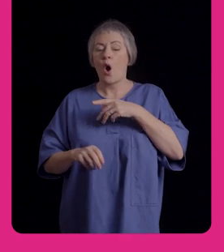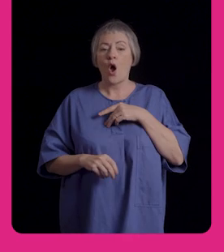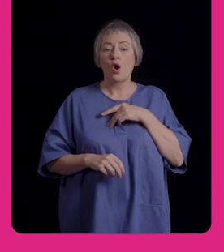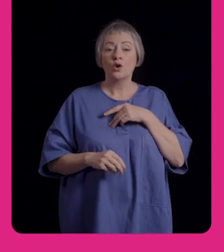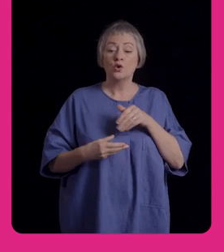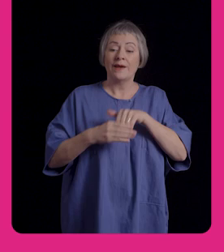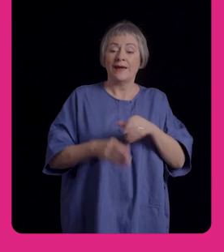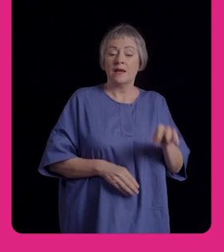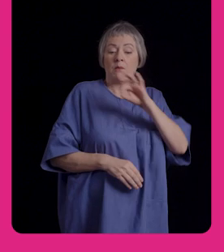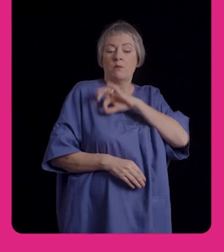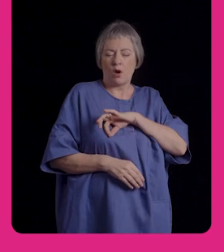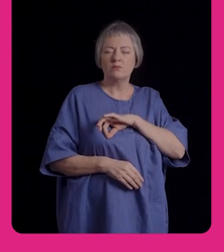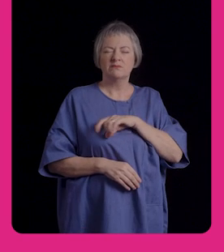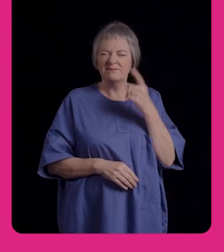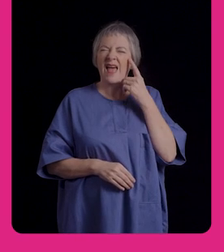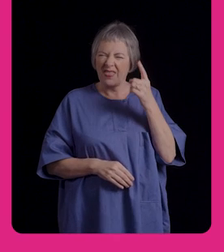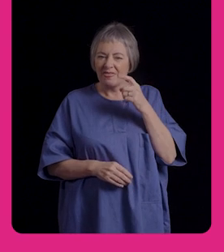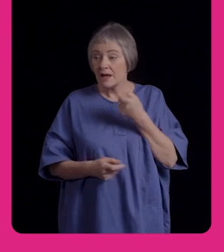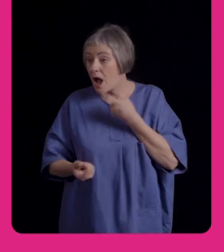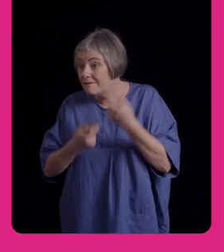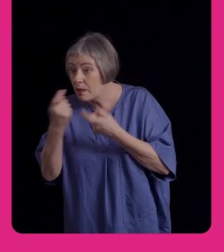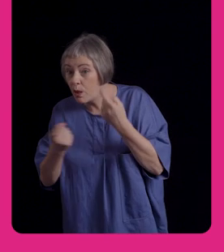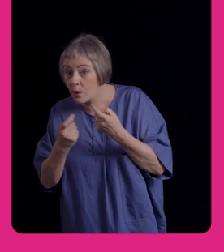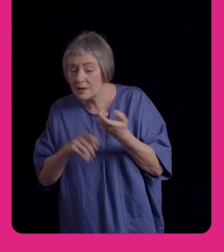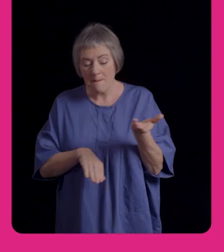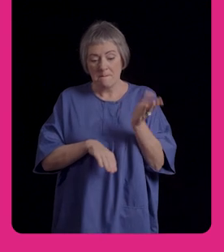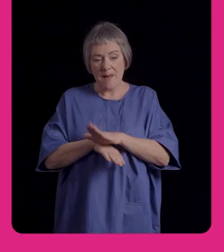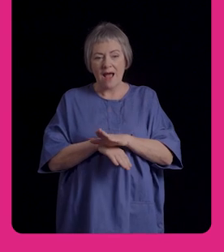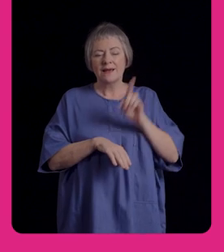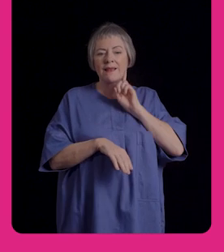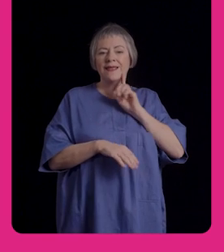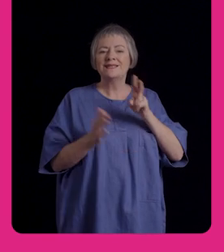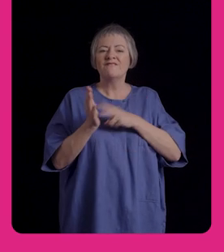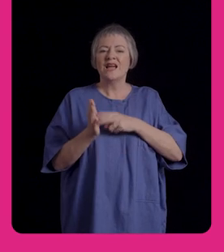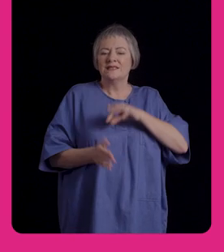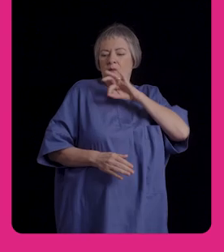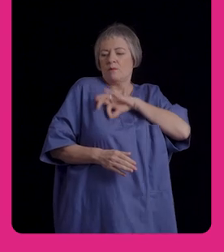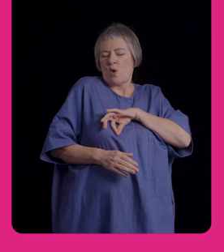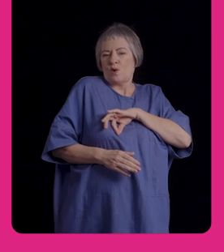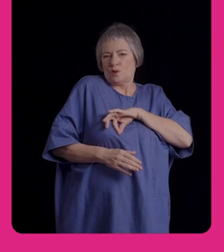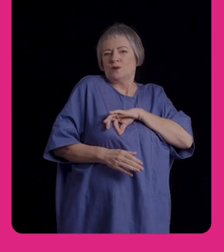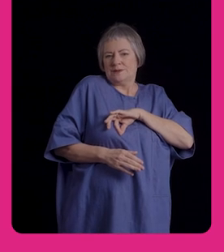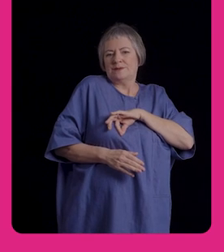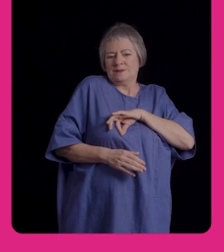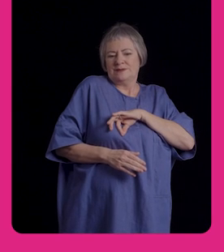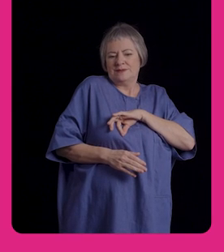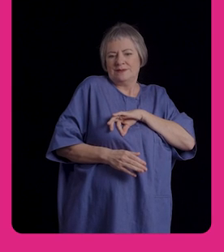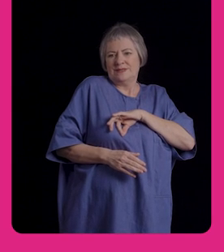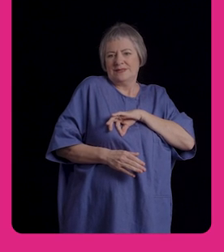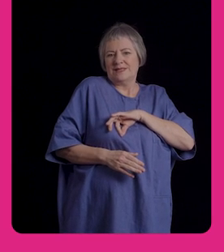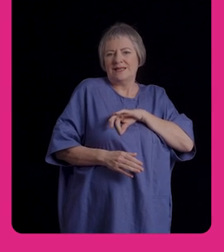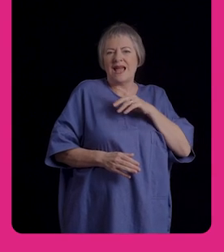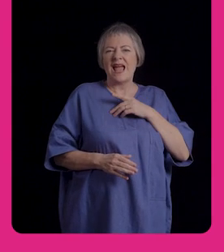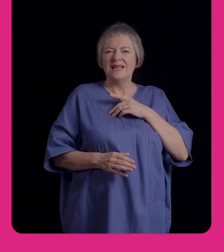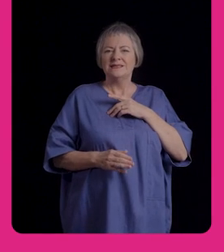someone's pocket now? I reckon I should probably come back after scouting around, and I'm probably in Lady Vex's pocket, like in a crow's nest. Like that's the